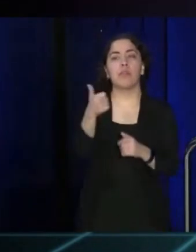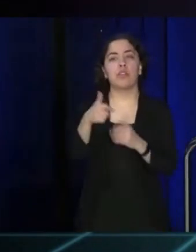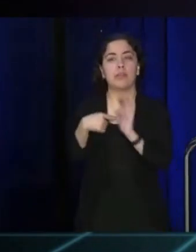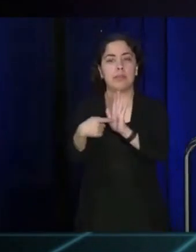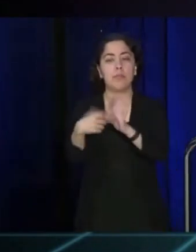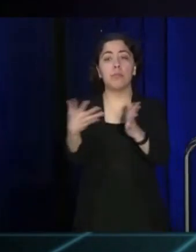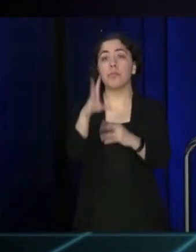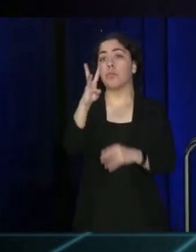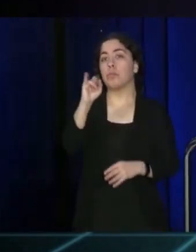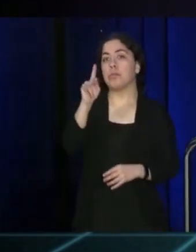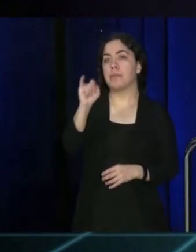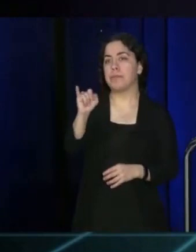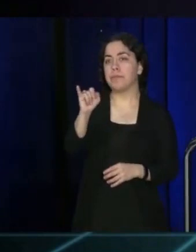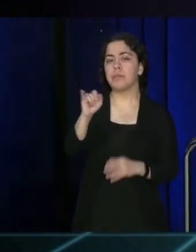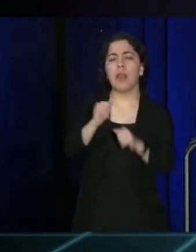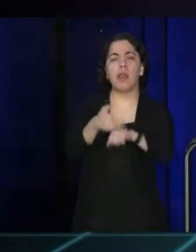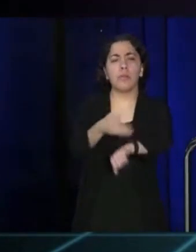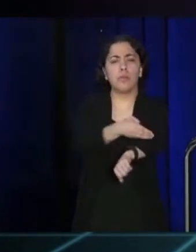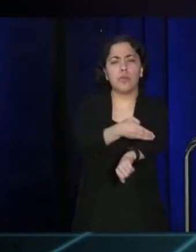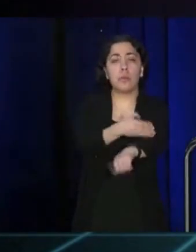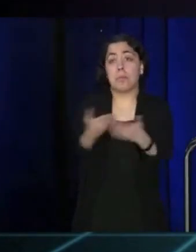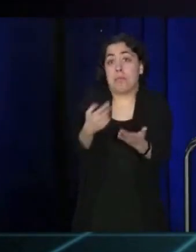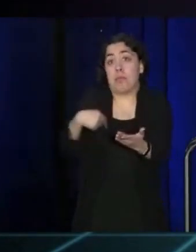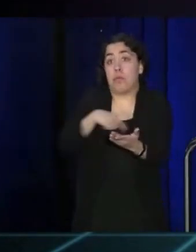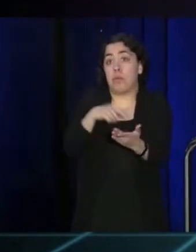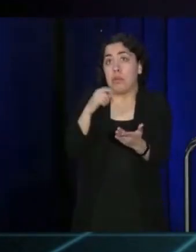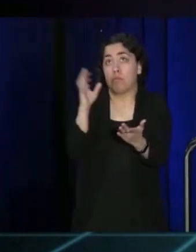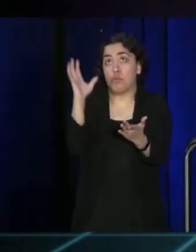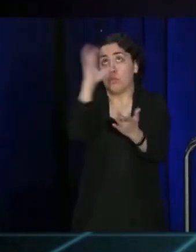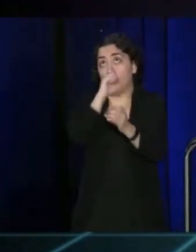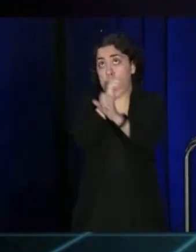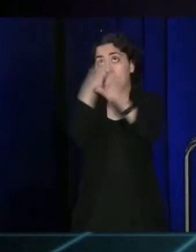is, maybe we can assume that